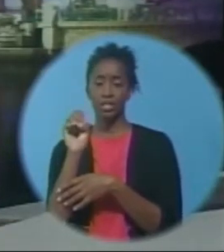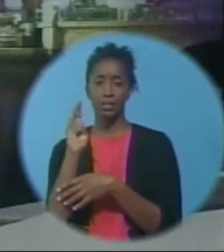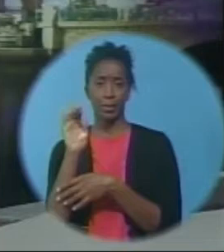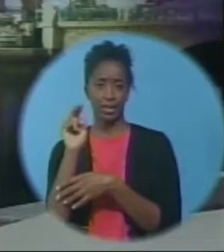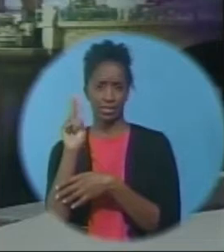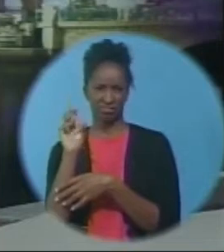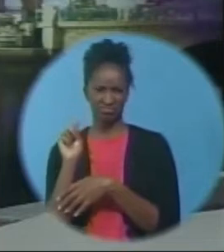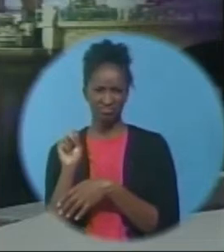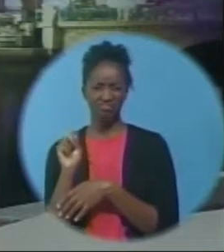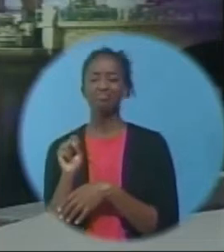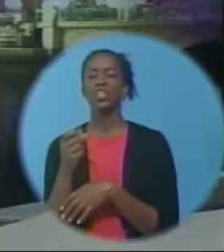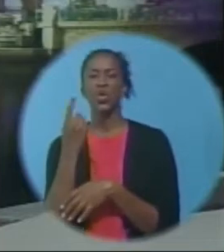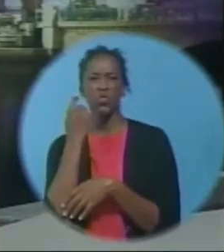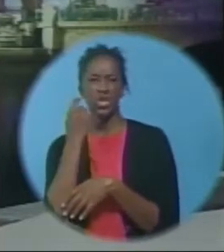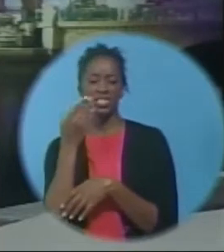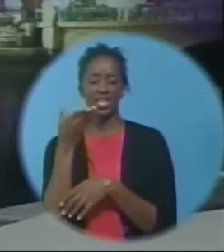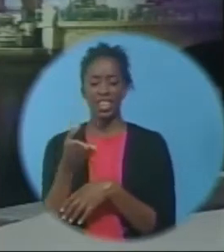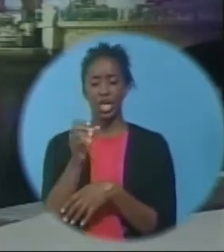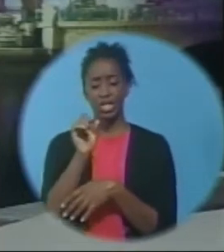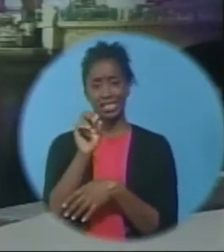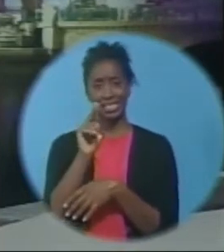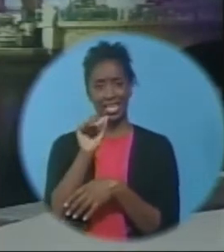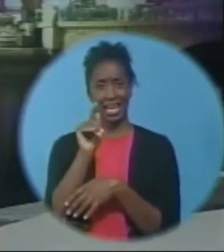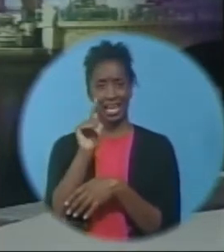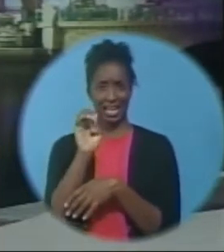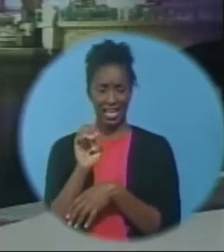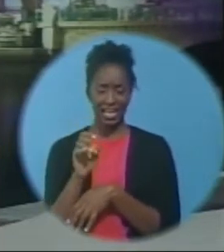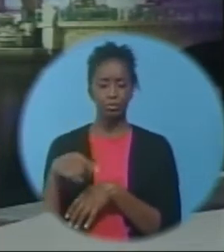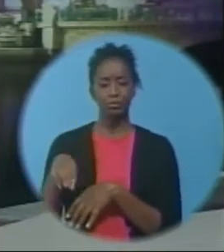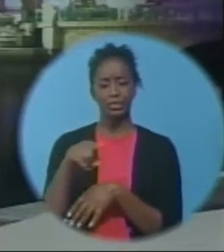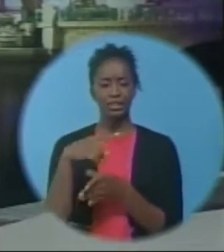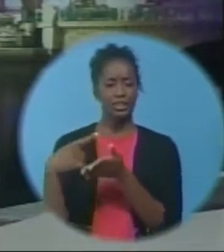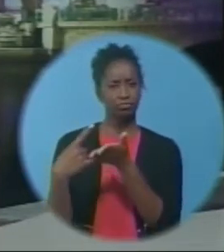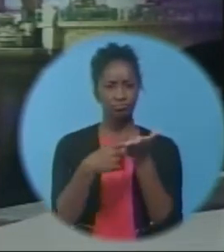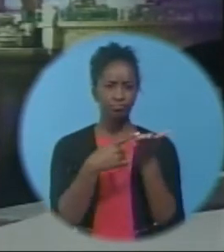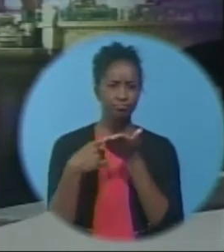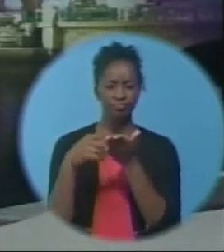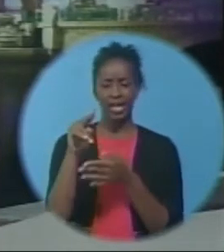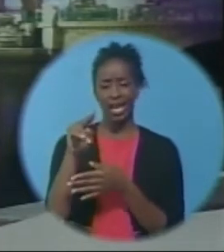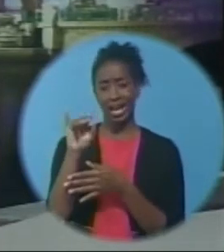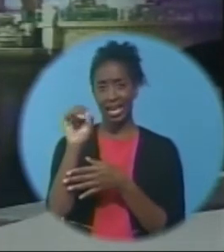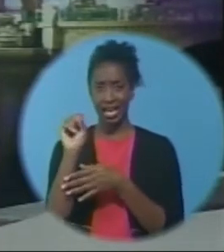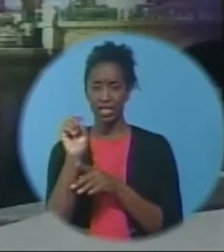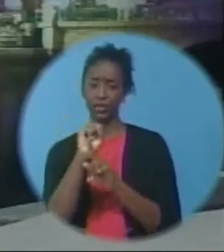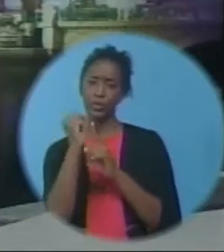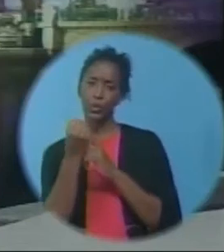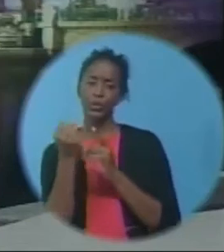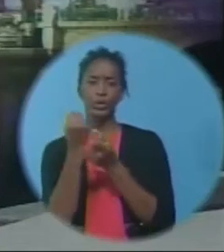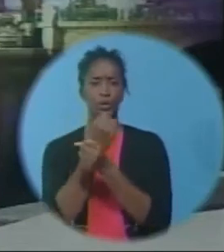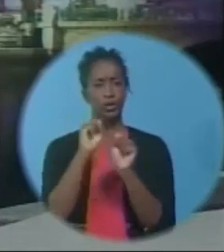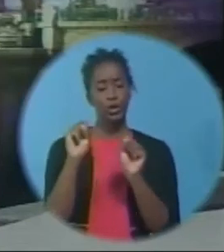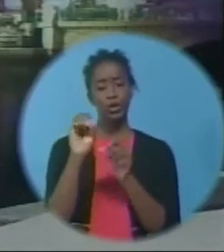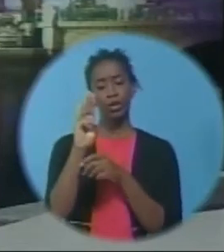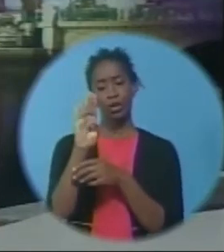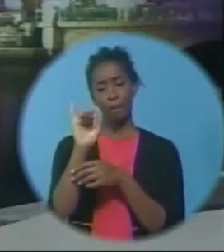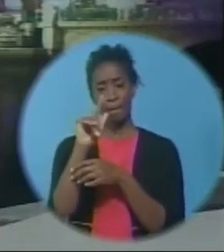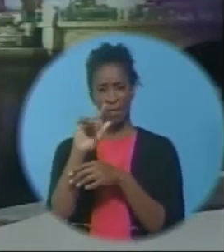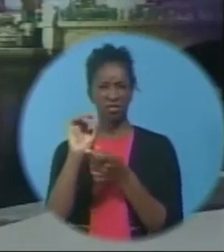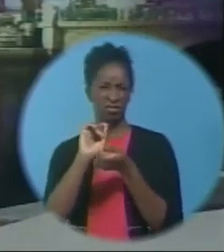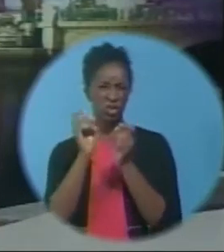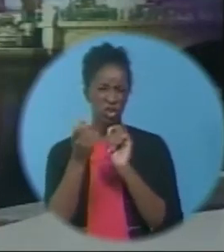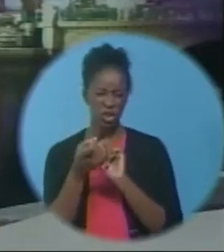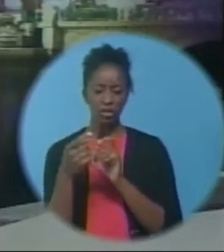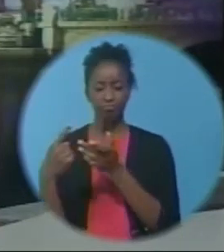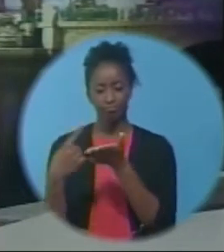National Insurance and Social Security Amendment Bill 2017 in the Senate. Now, unemployment in Barbados remains low, currently sitting